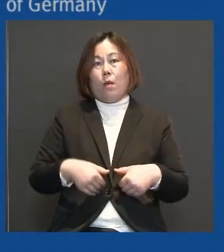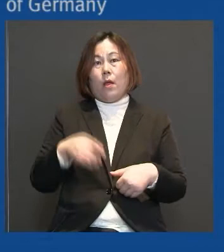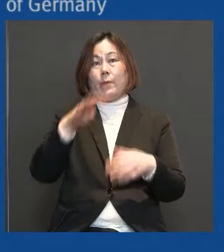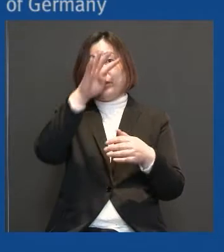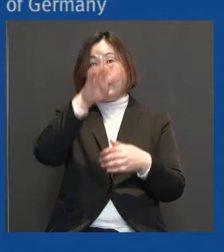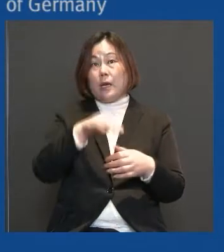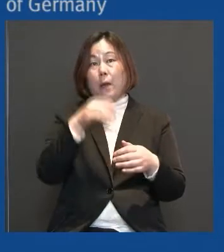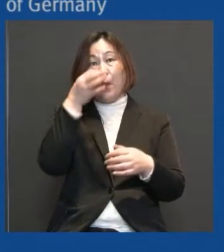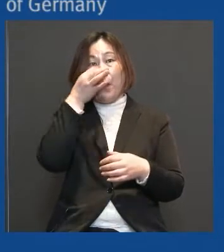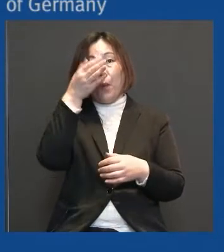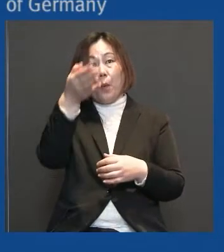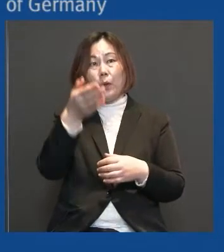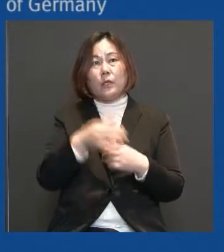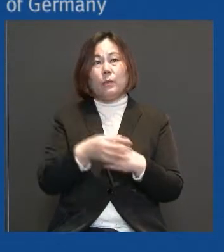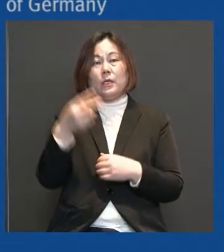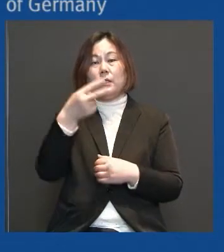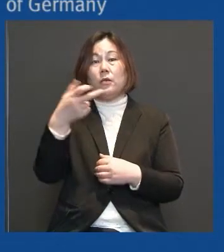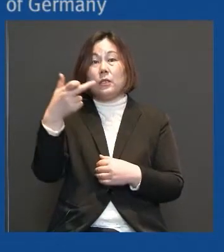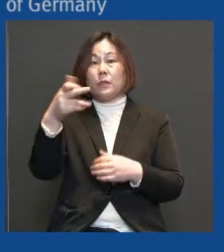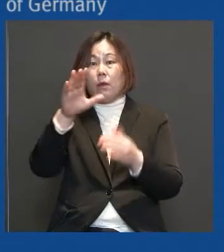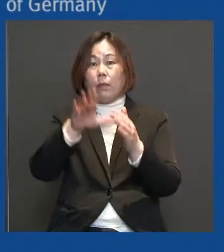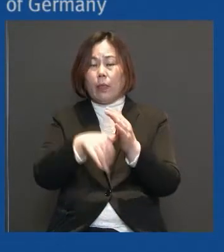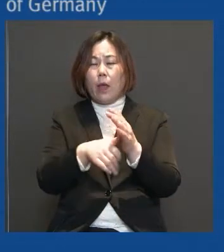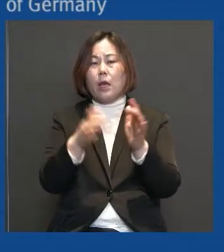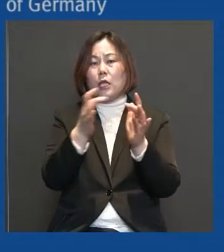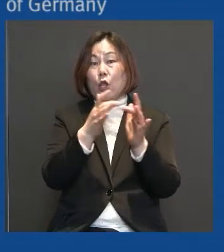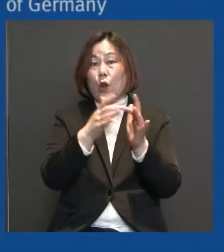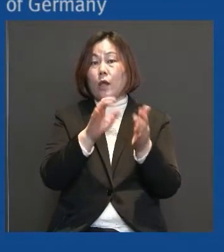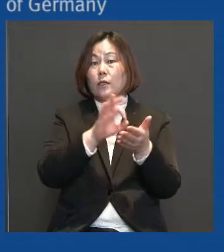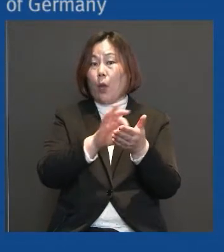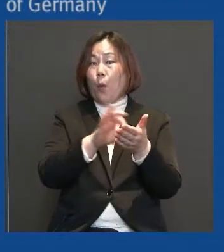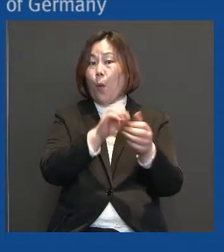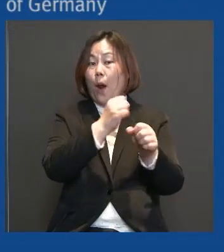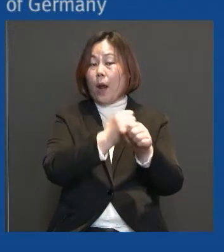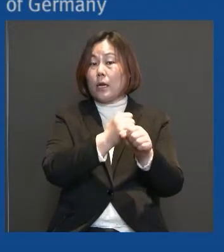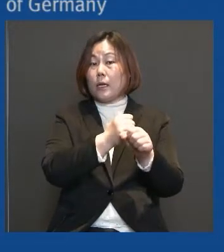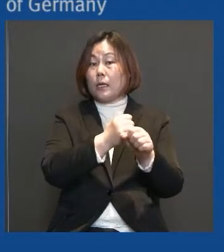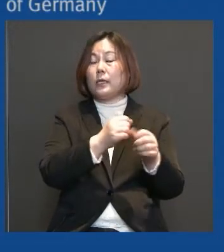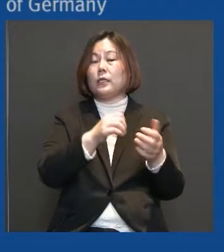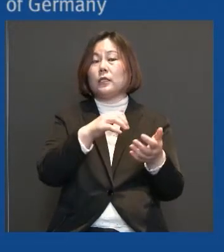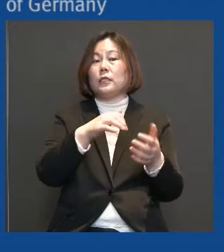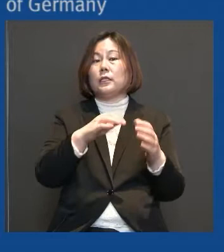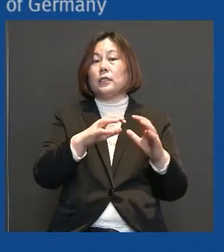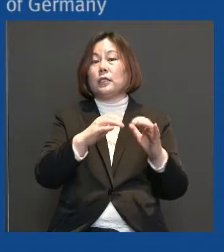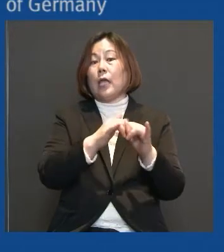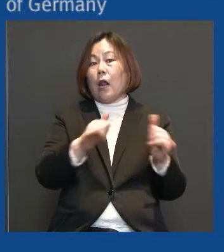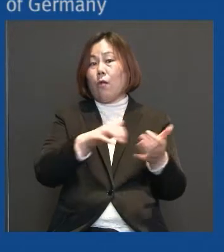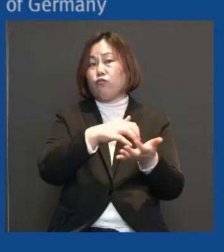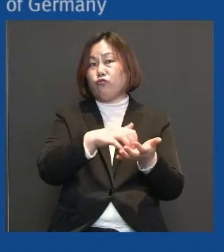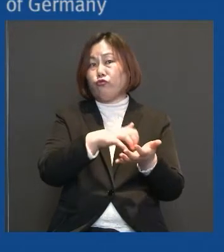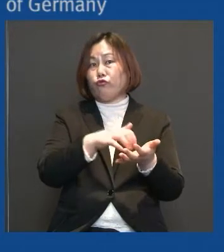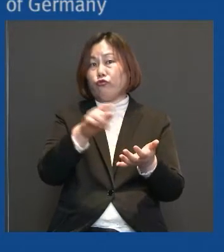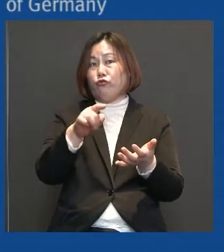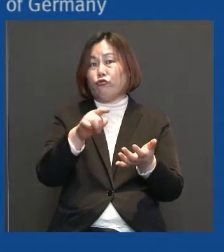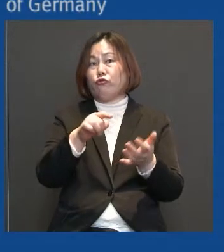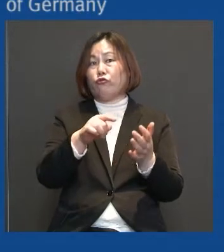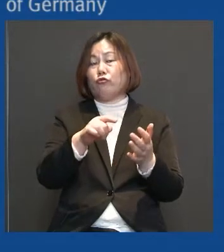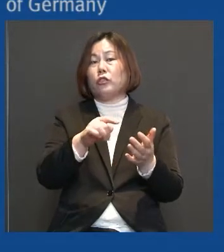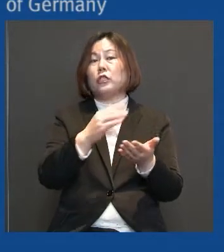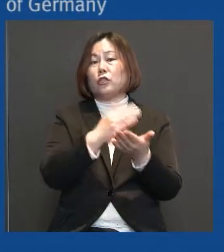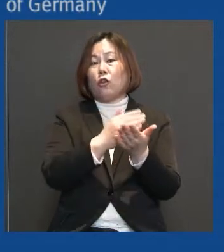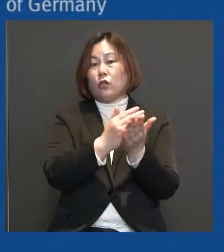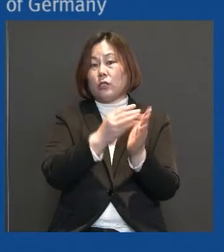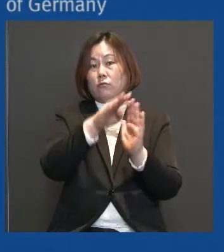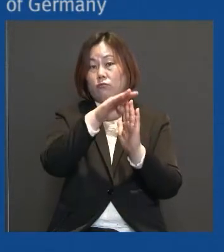proportion of people with access to the internet by age group and education changes toward the older age.